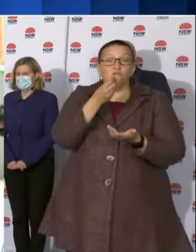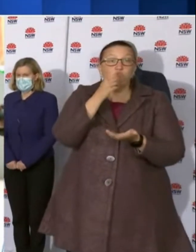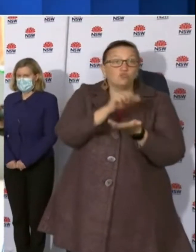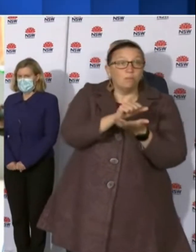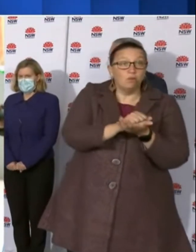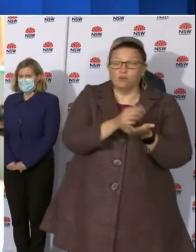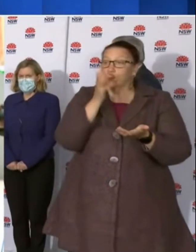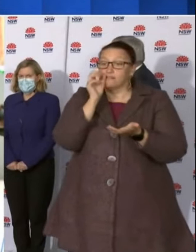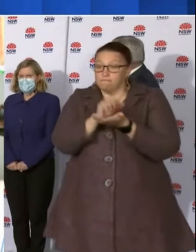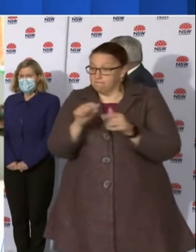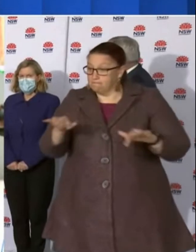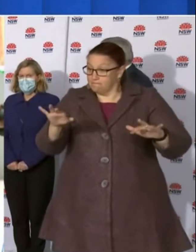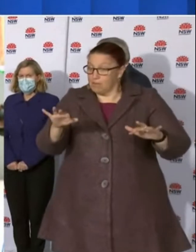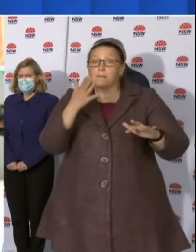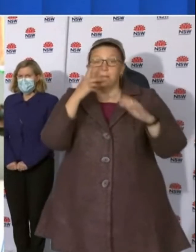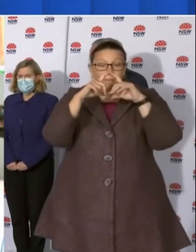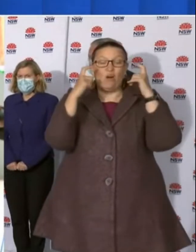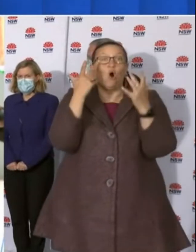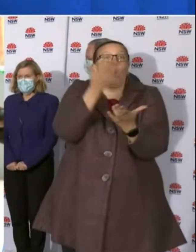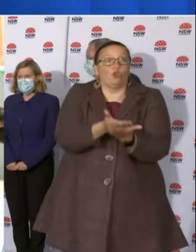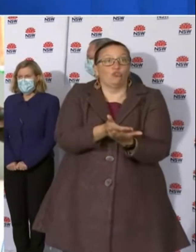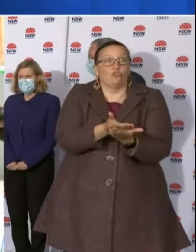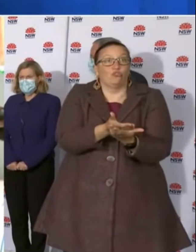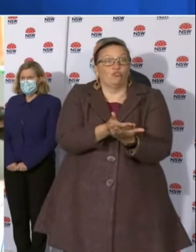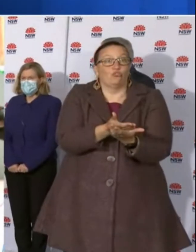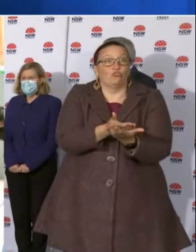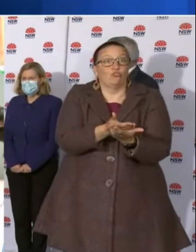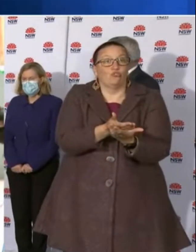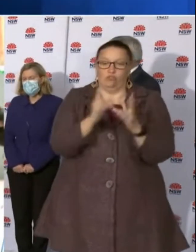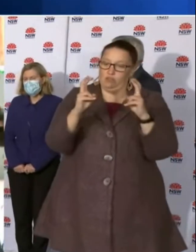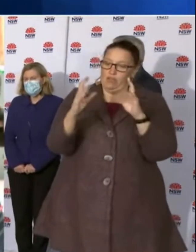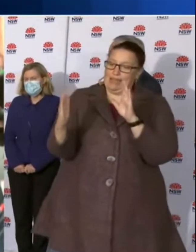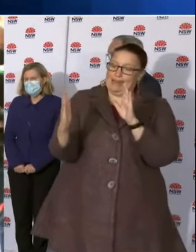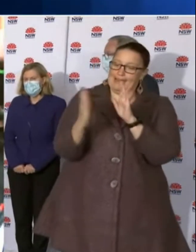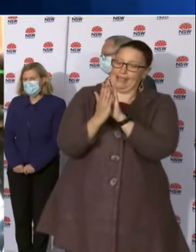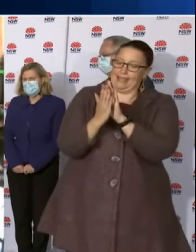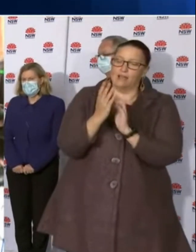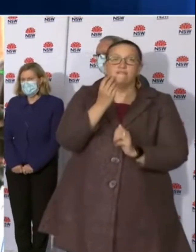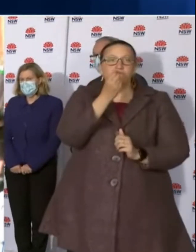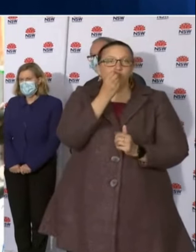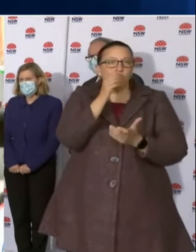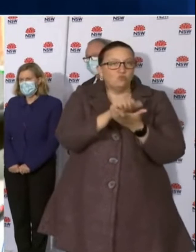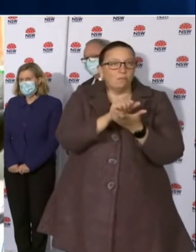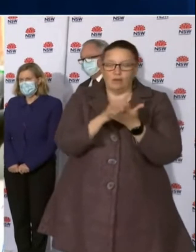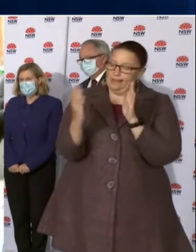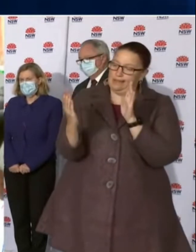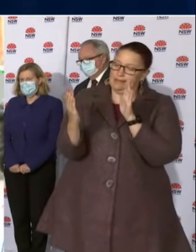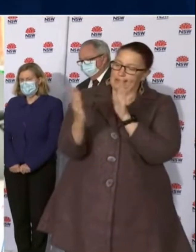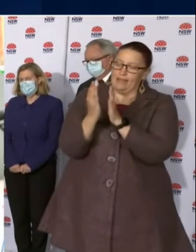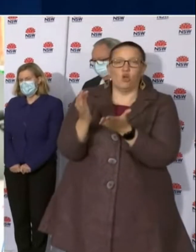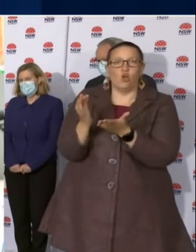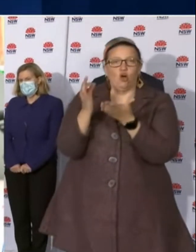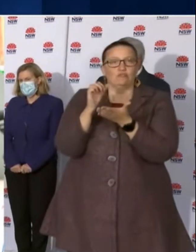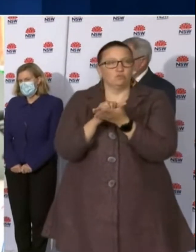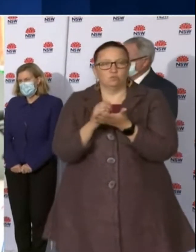mask whenever we might come into contact with someone. What does near mean in this situation? How can this be enforced? And if you're relying on people